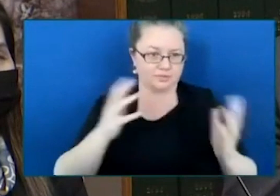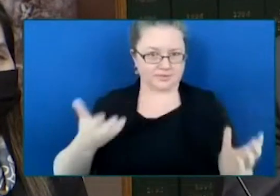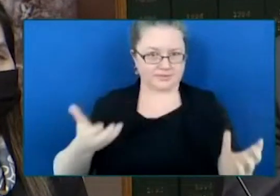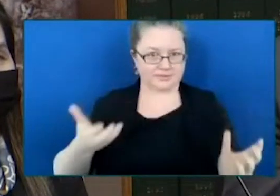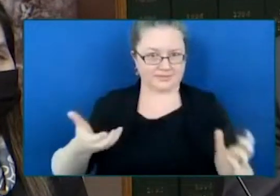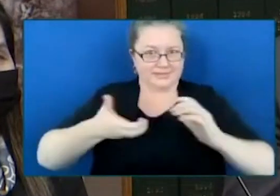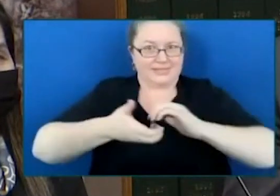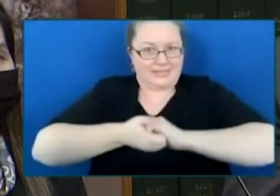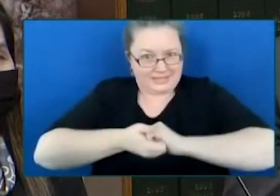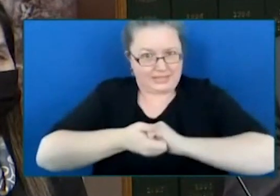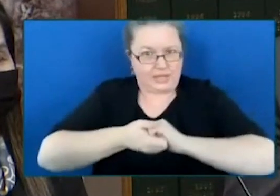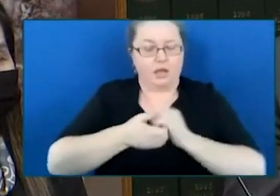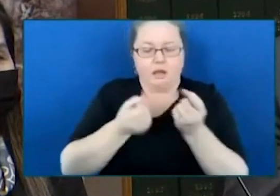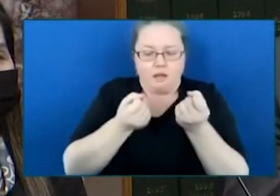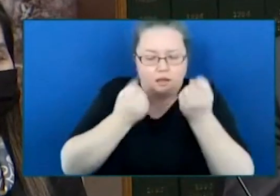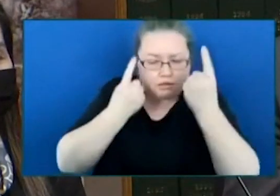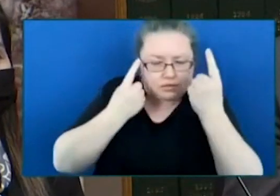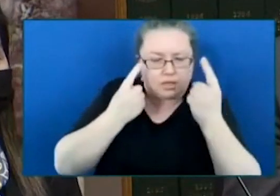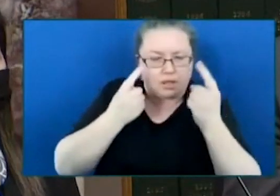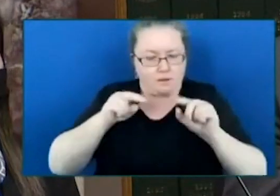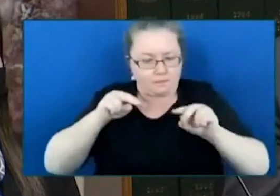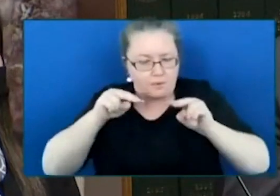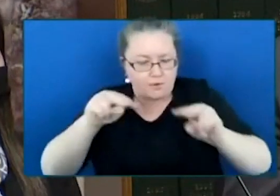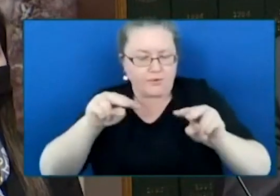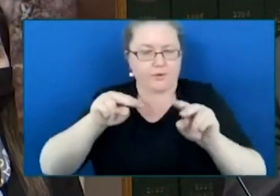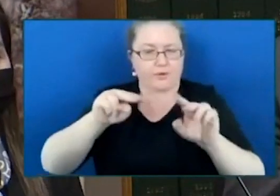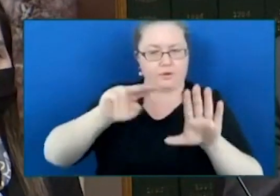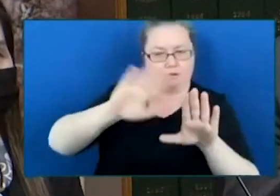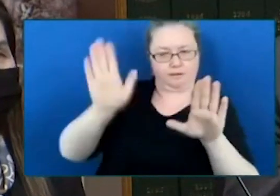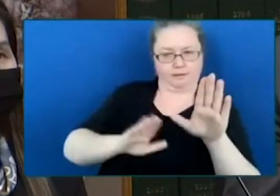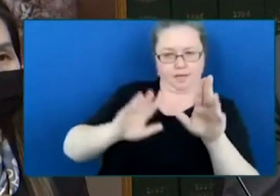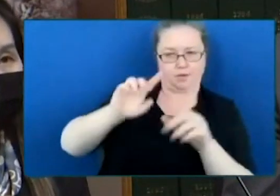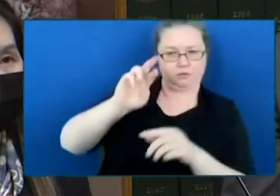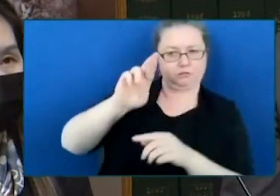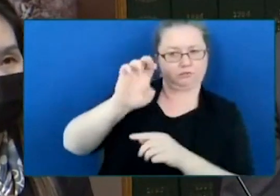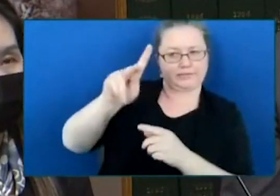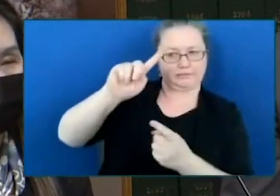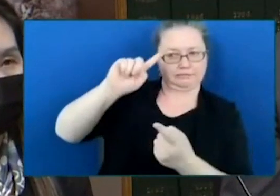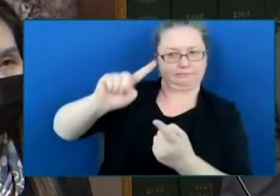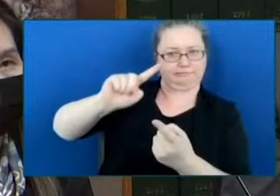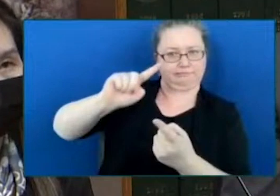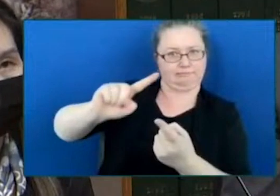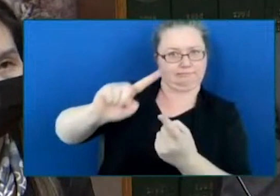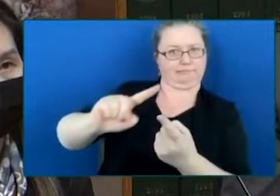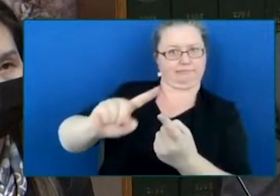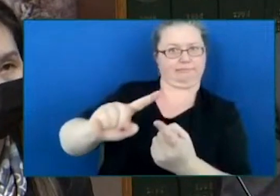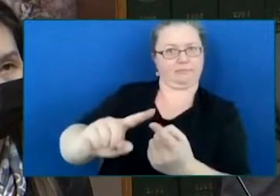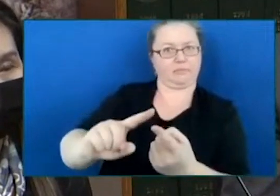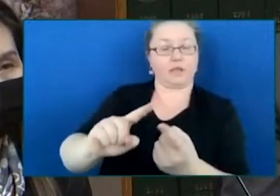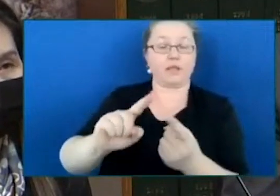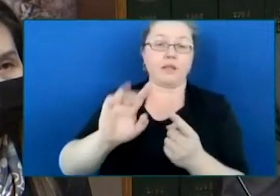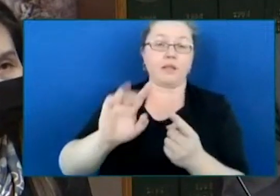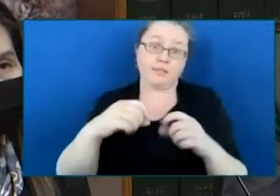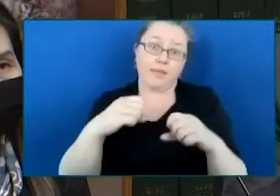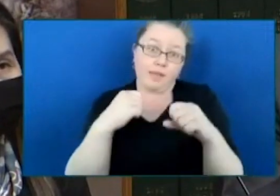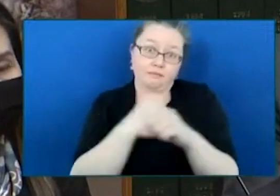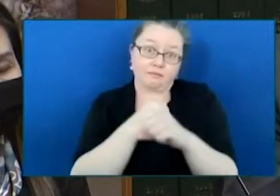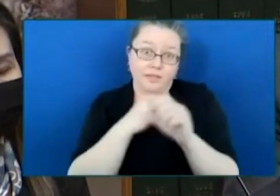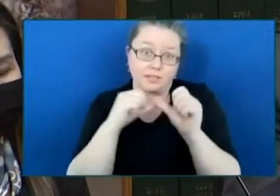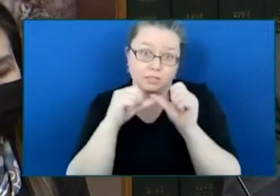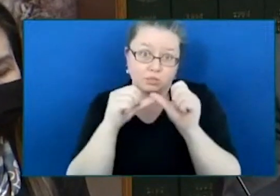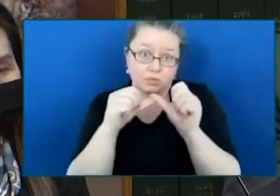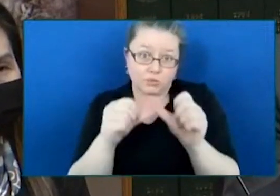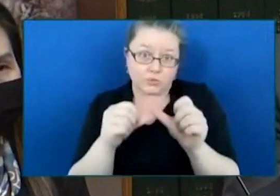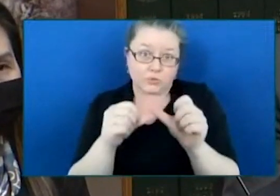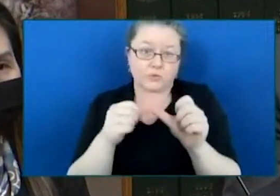understand, monitor, manage, and reduce climate risks. And while the fight against climate change continues, we